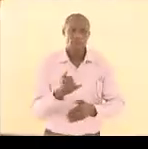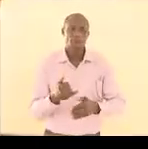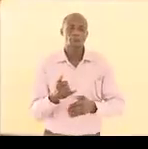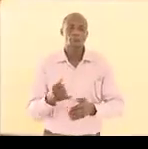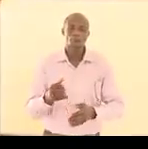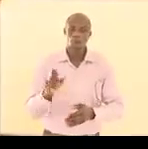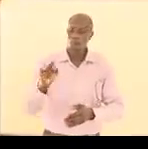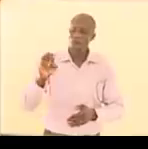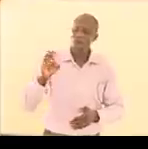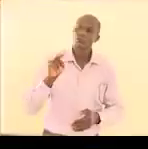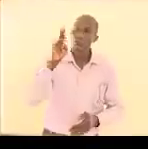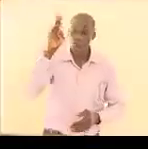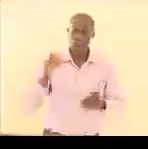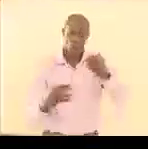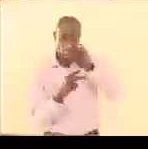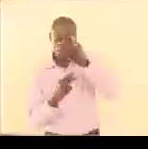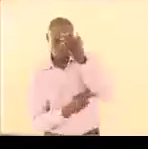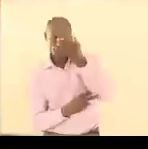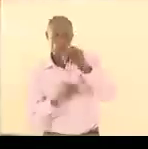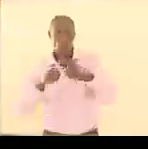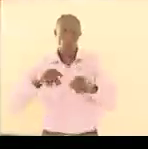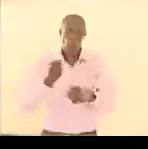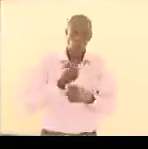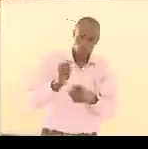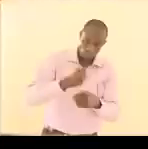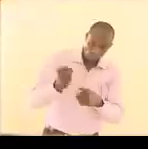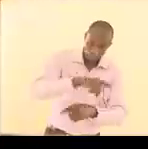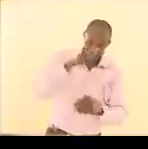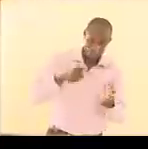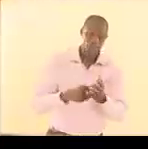a foundation to distribute this